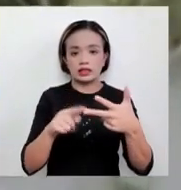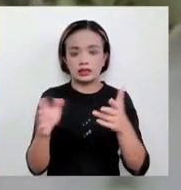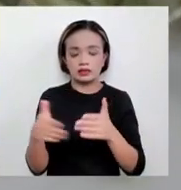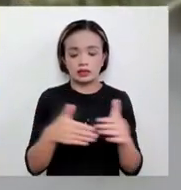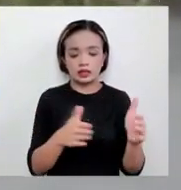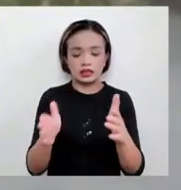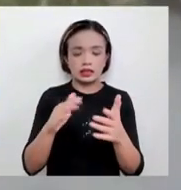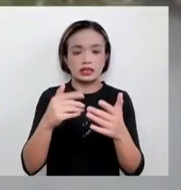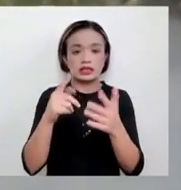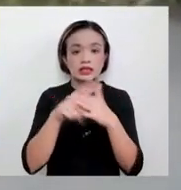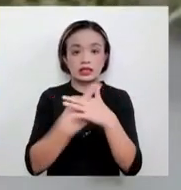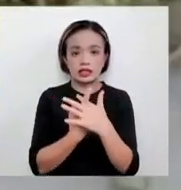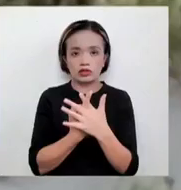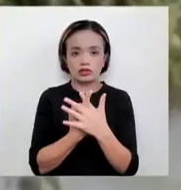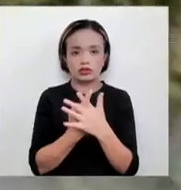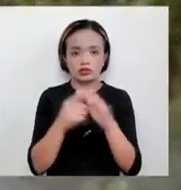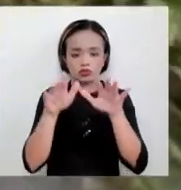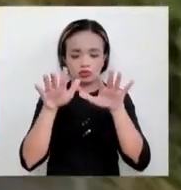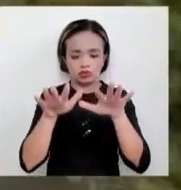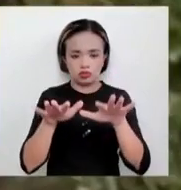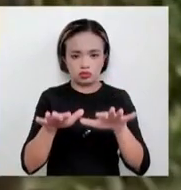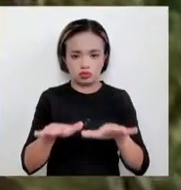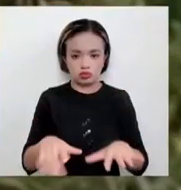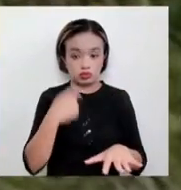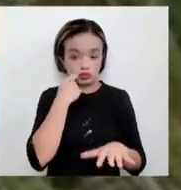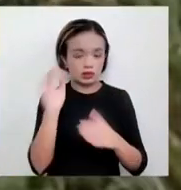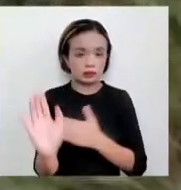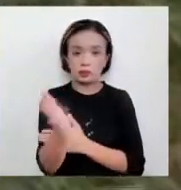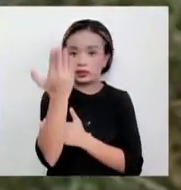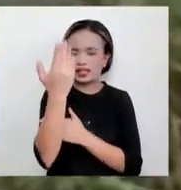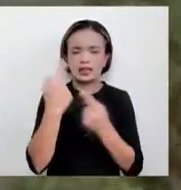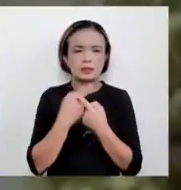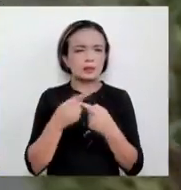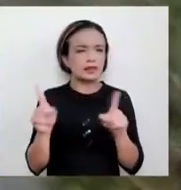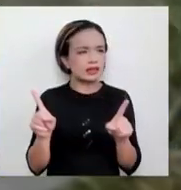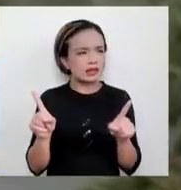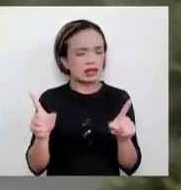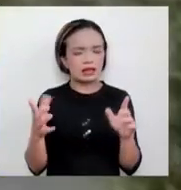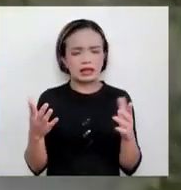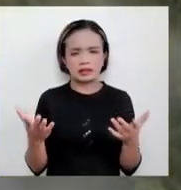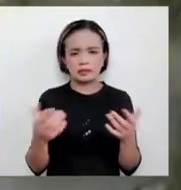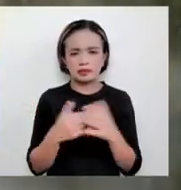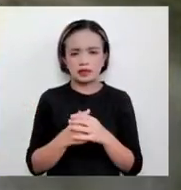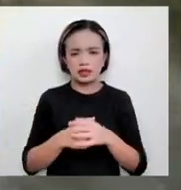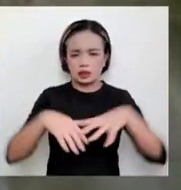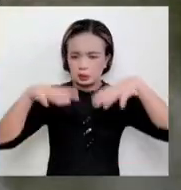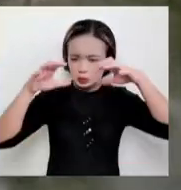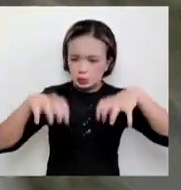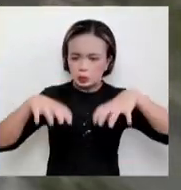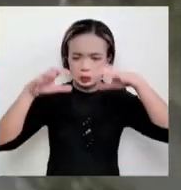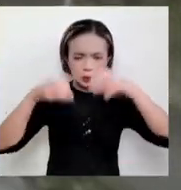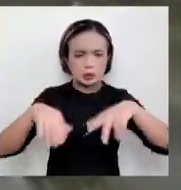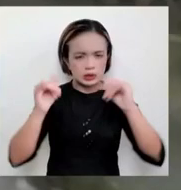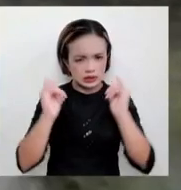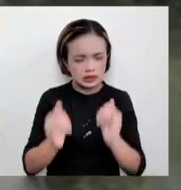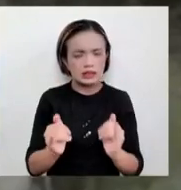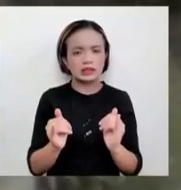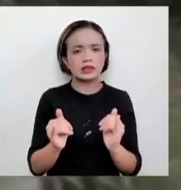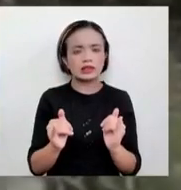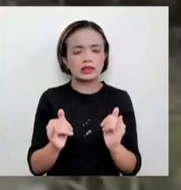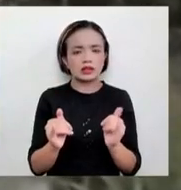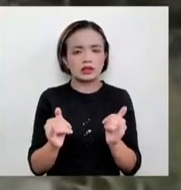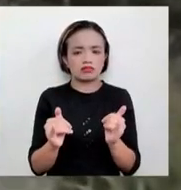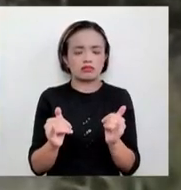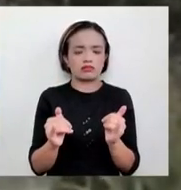to subside this morning, but due to the occasional rains they are still experiencing, they